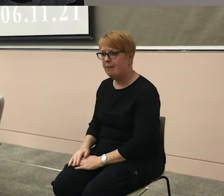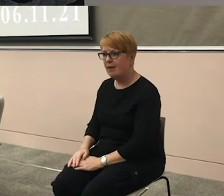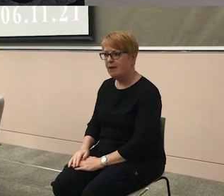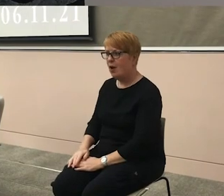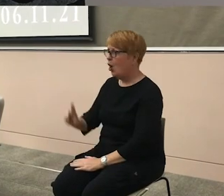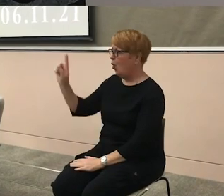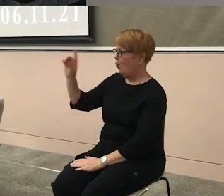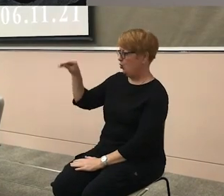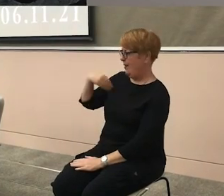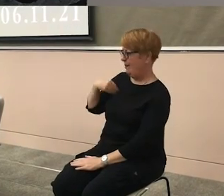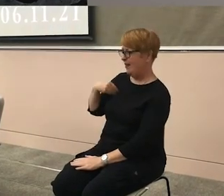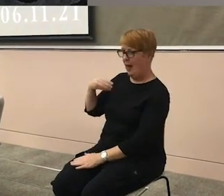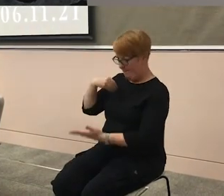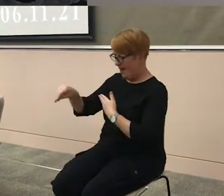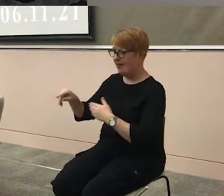me?